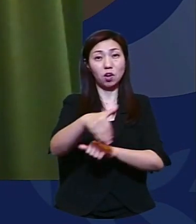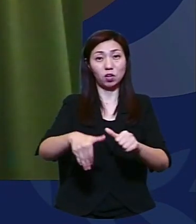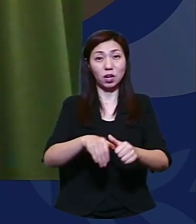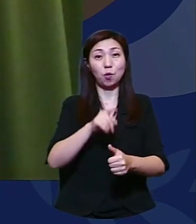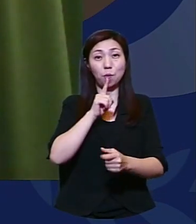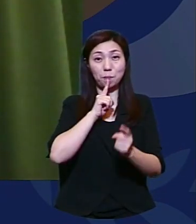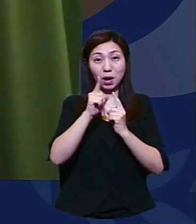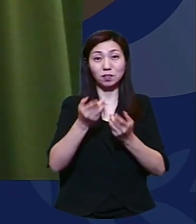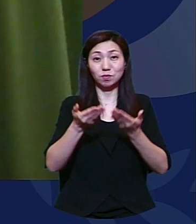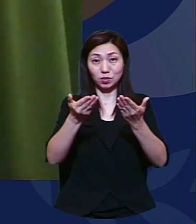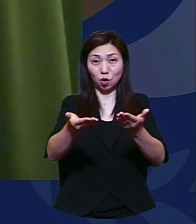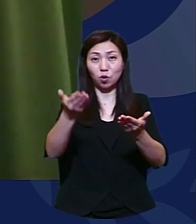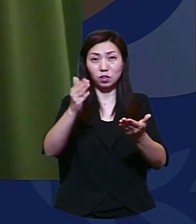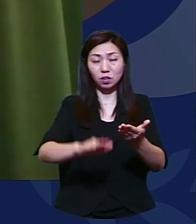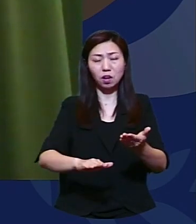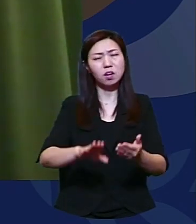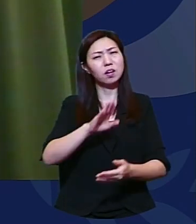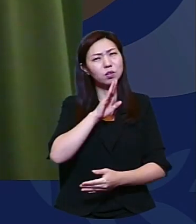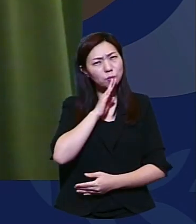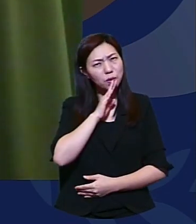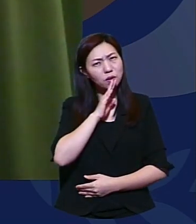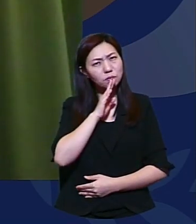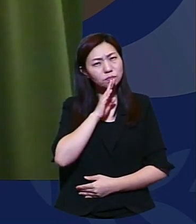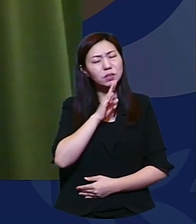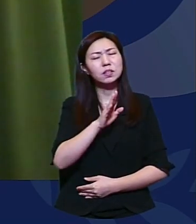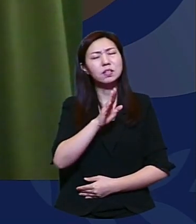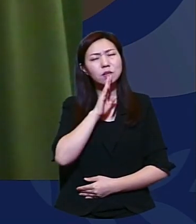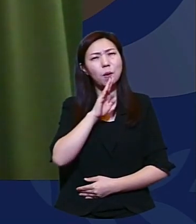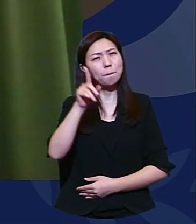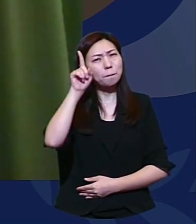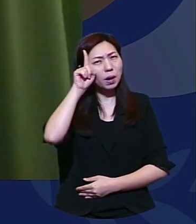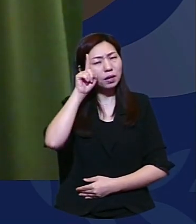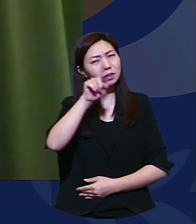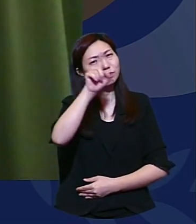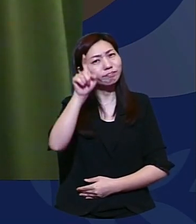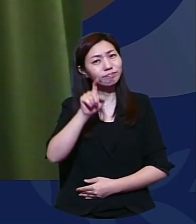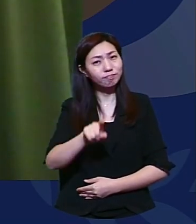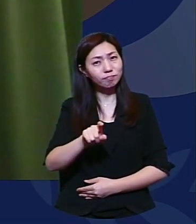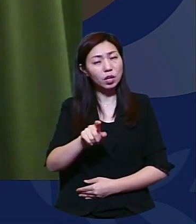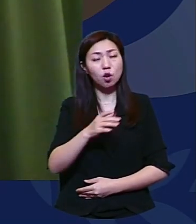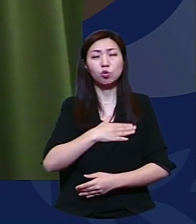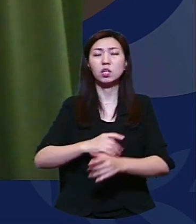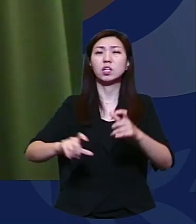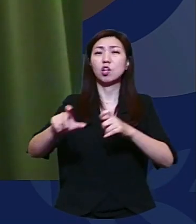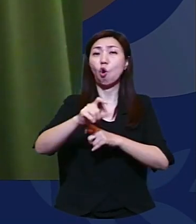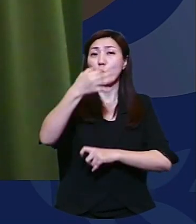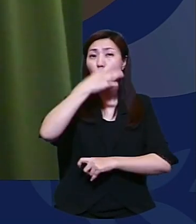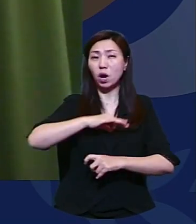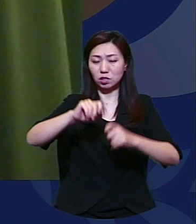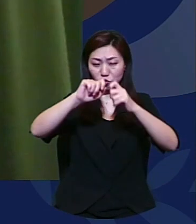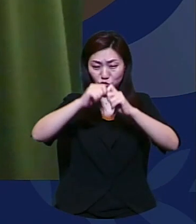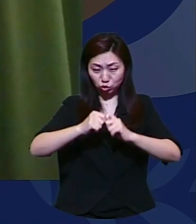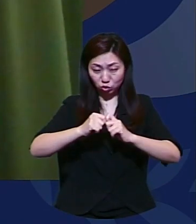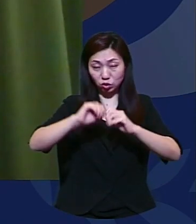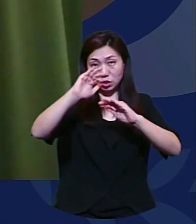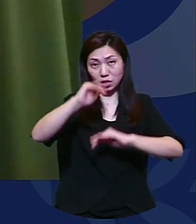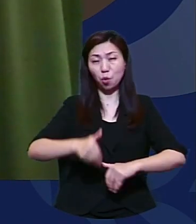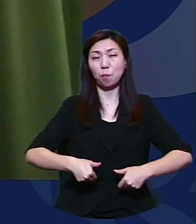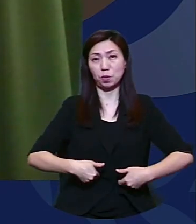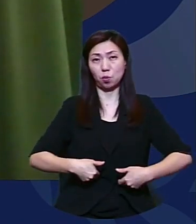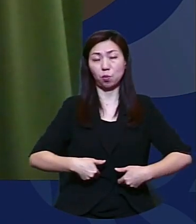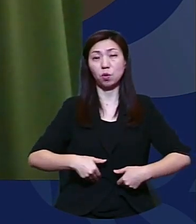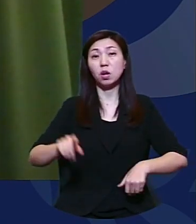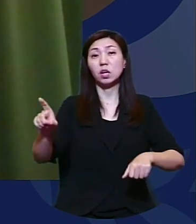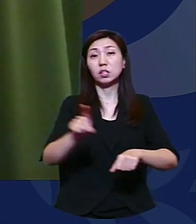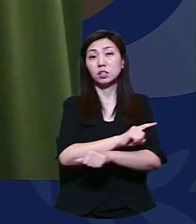more detailed definition. So one of our key initiatives under the strategy is the development of a digital ecosystem country assessment,